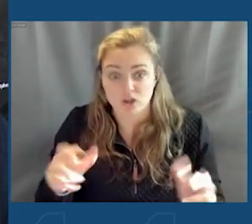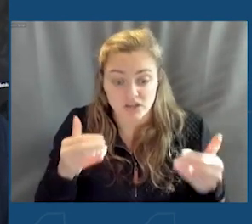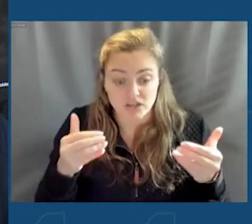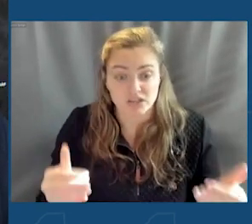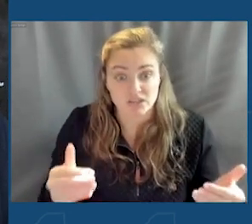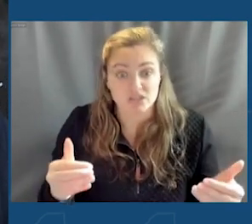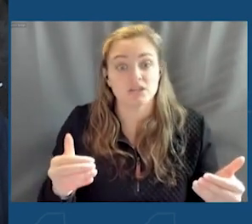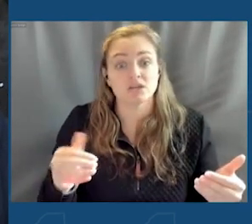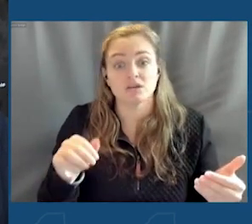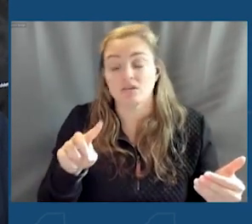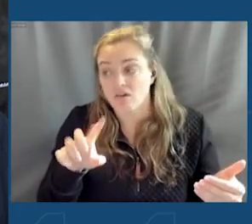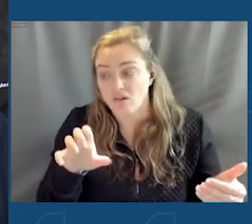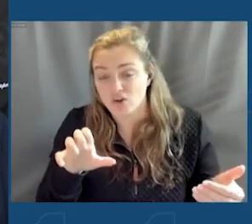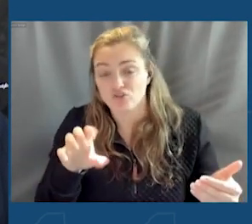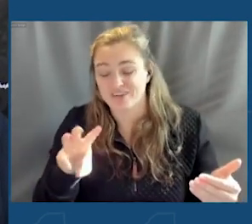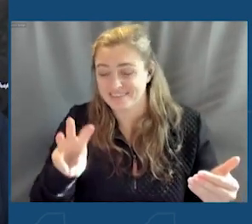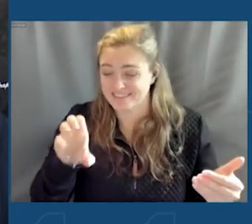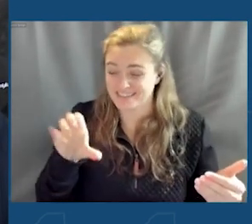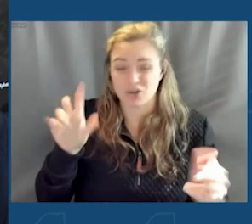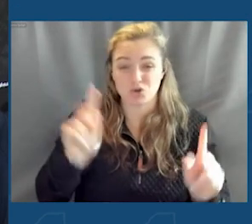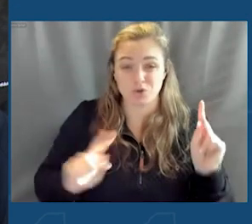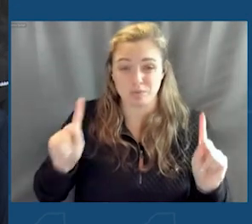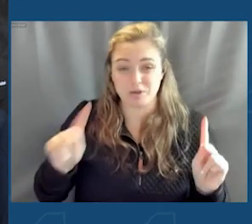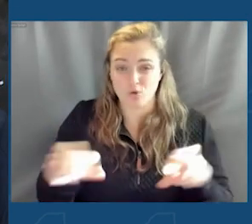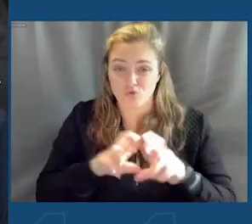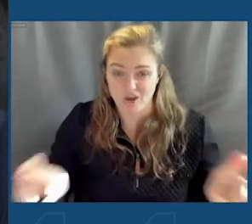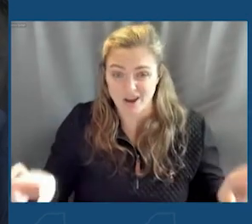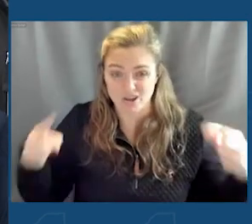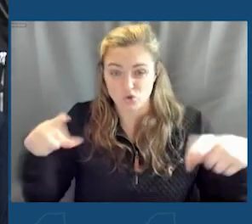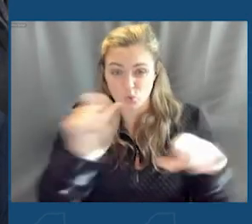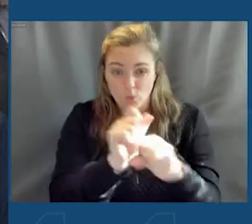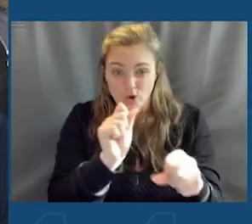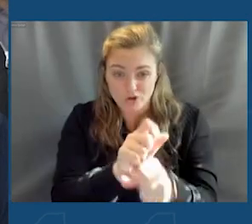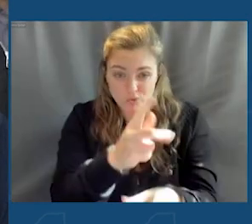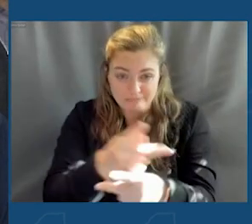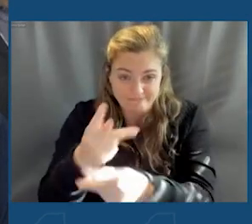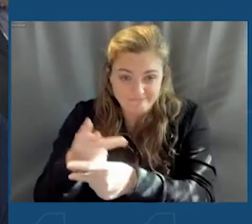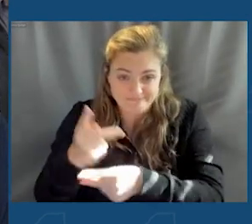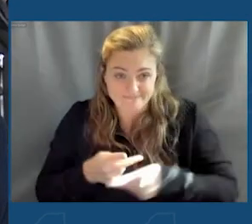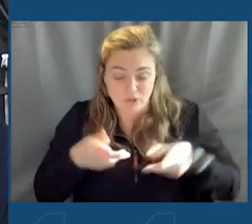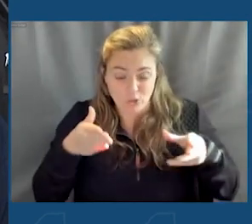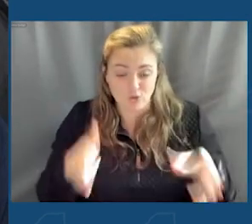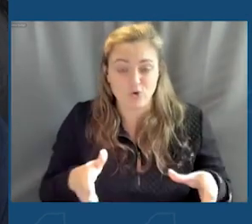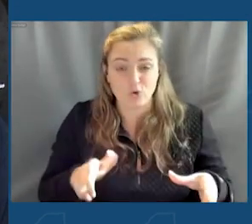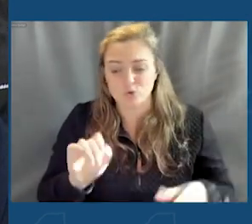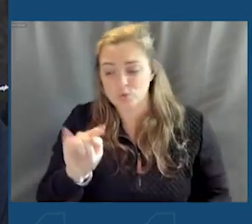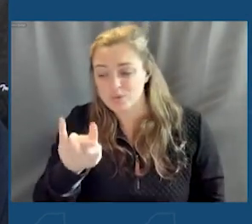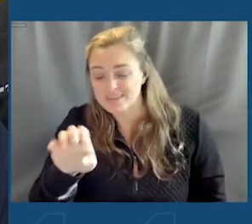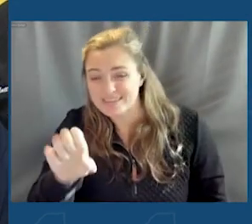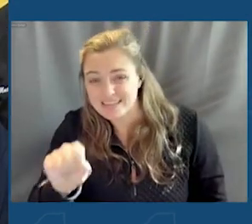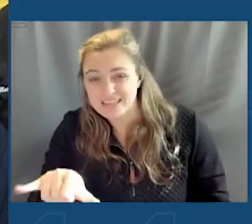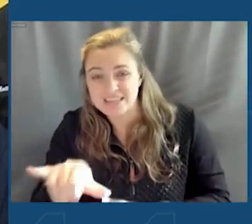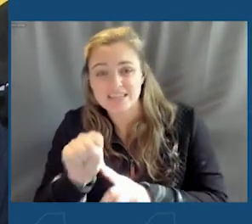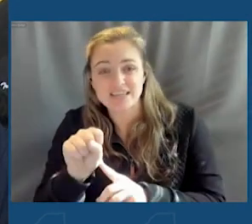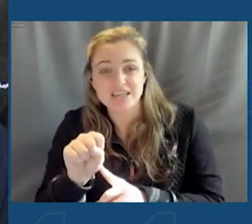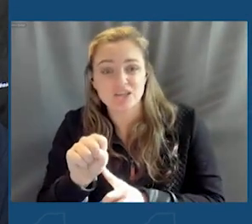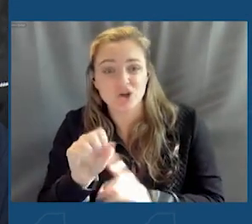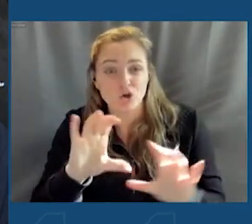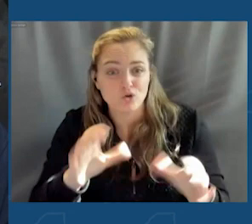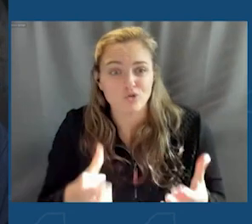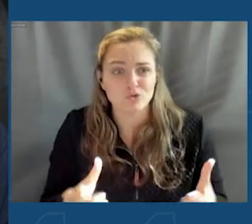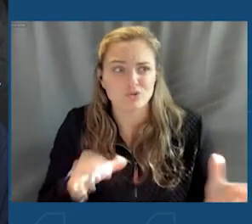of people, over 600 people deployed to this region, 5,700 utility crews standing by, ready to step in